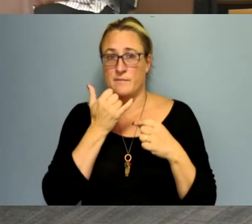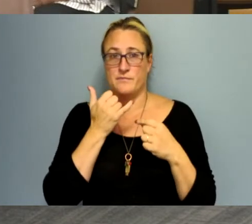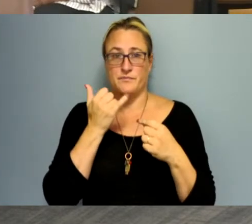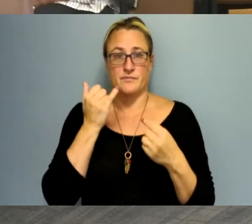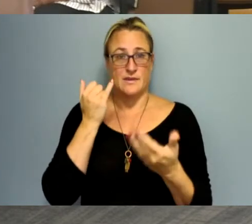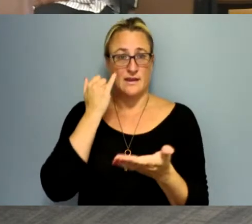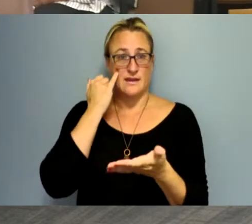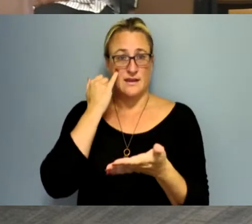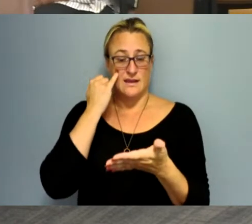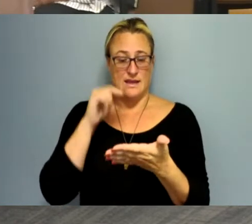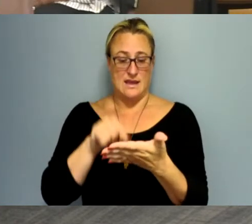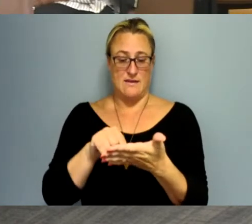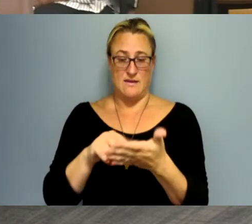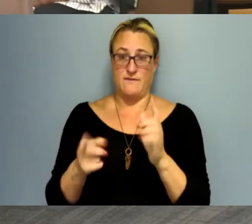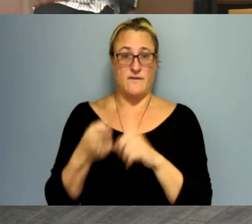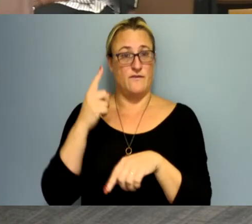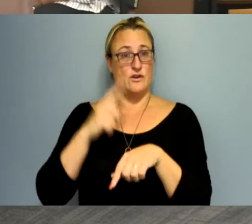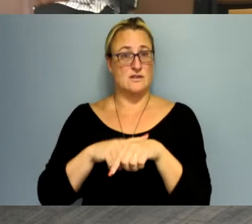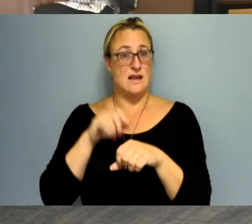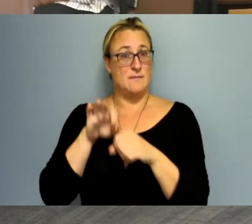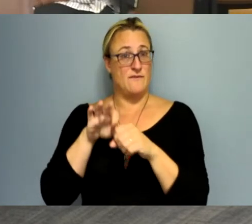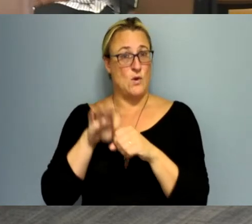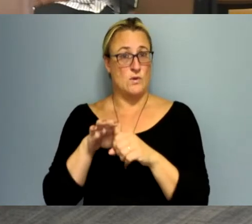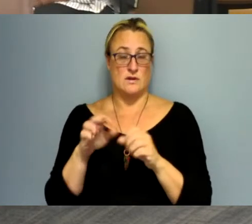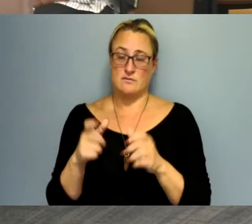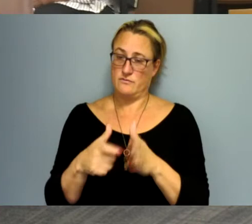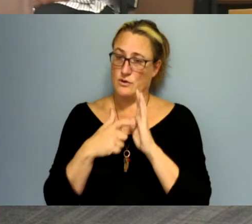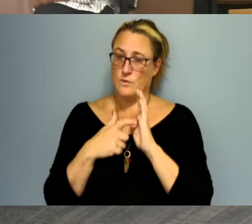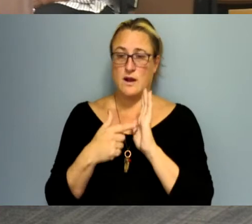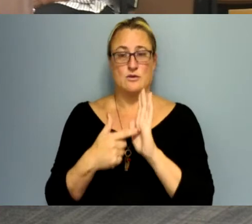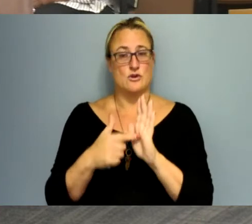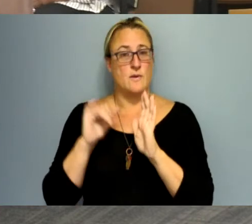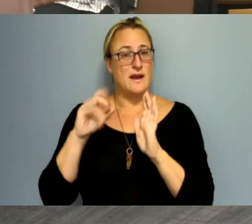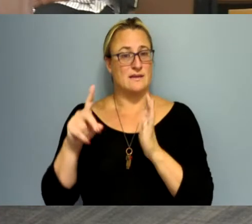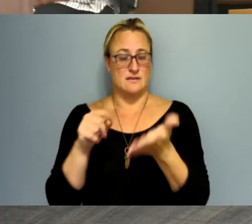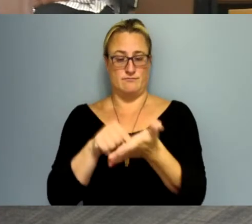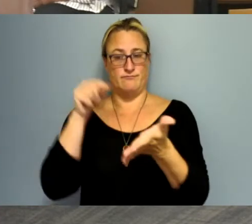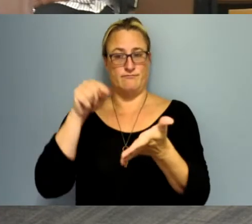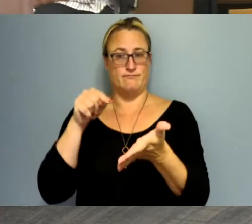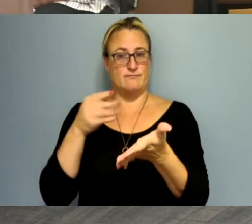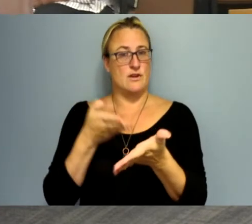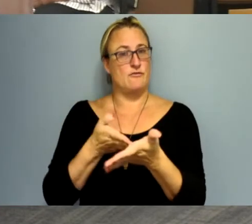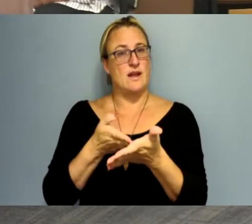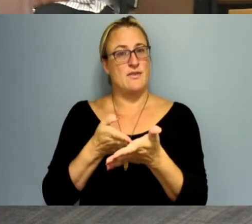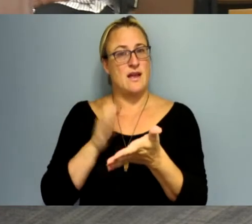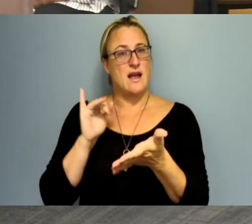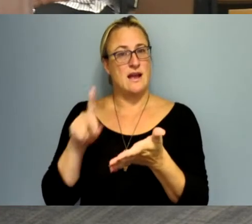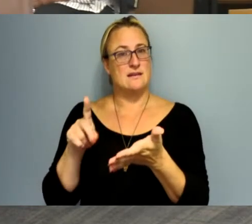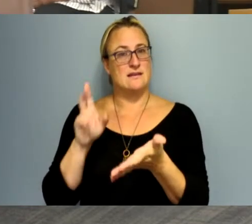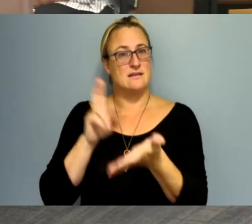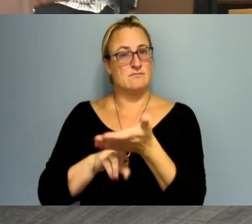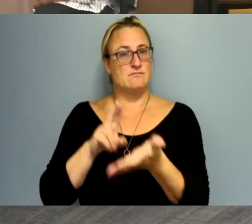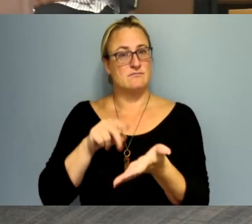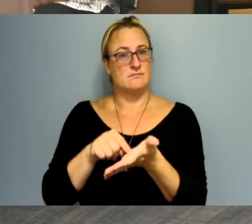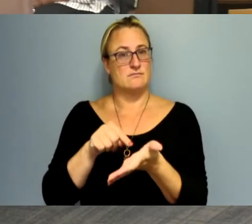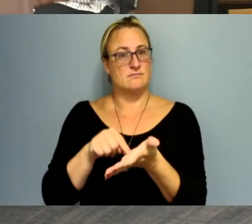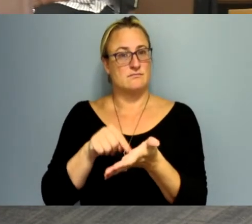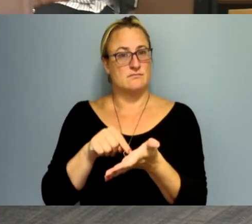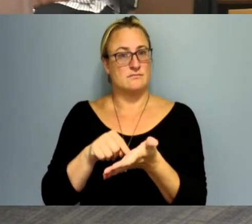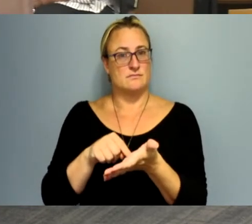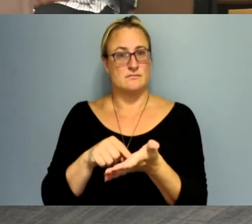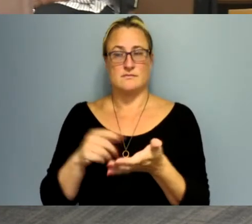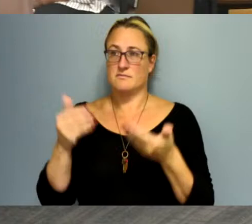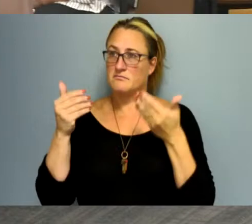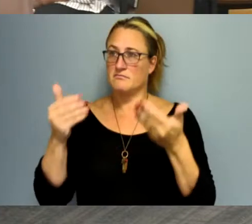voter record, if it's your first time voting, you're required to show ID. This will show right when you sign in that an ID is required, and it won't let the poll worker